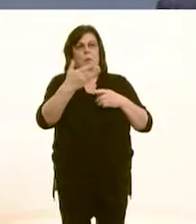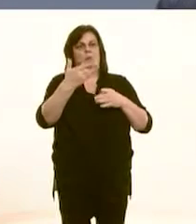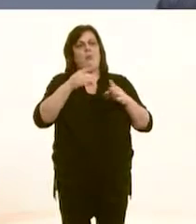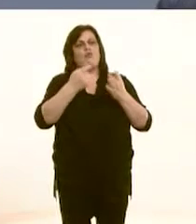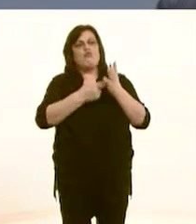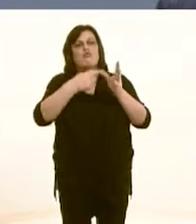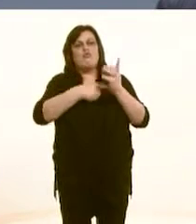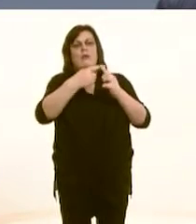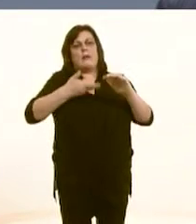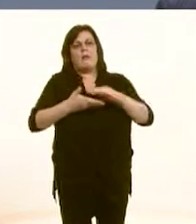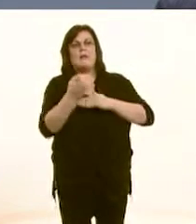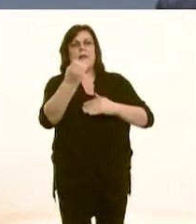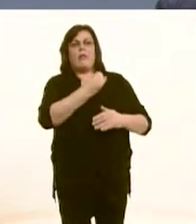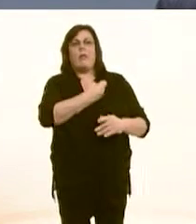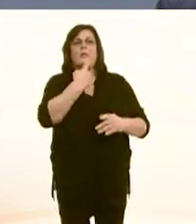year.